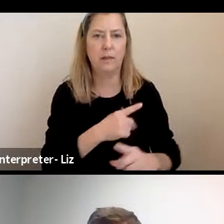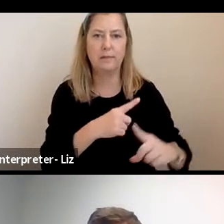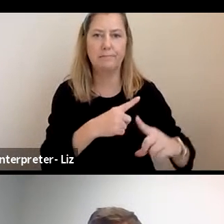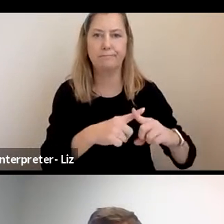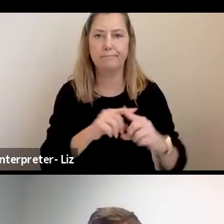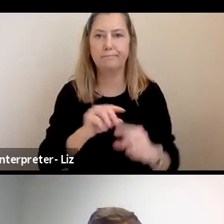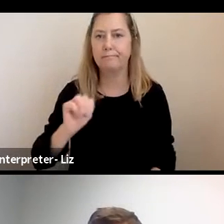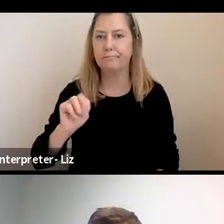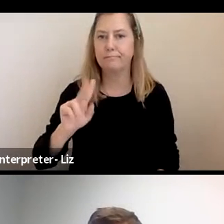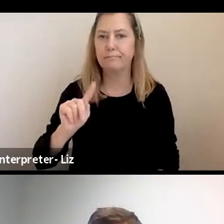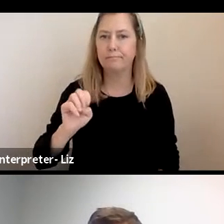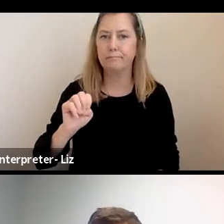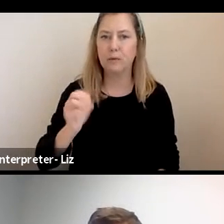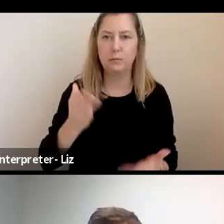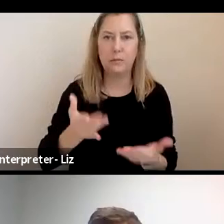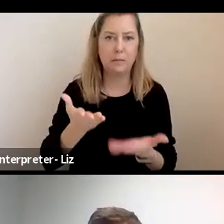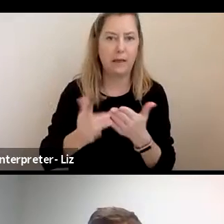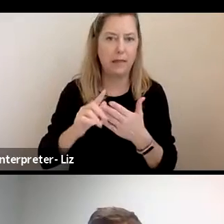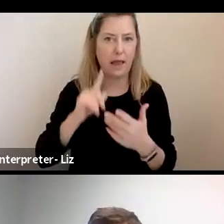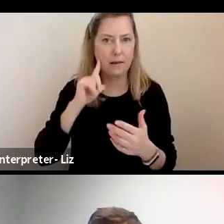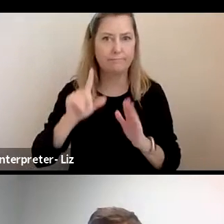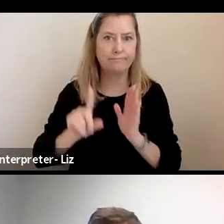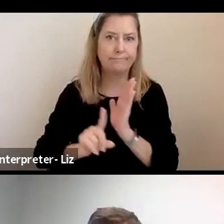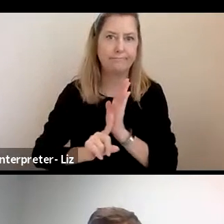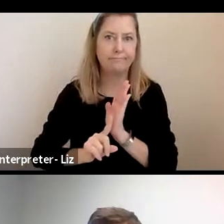we can see if it goes away.